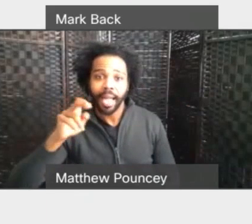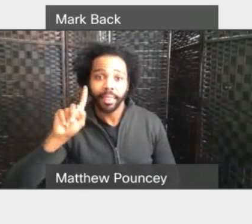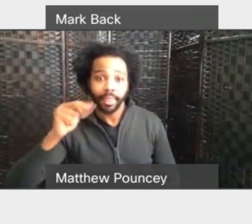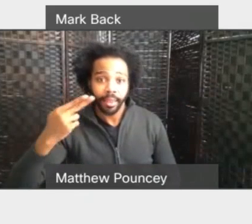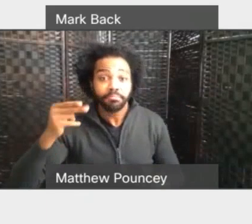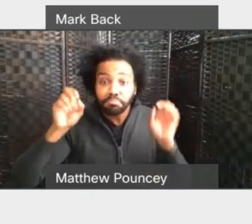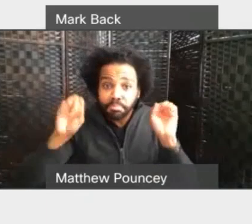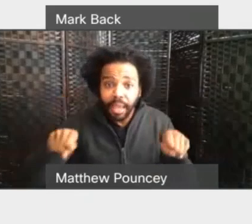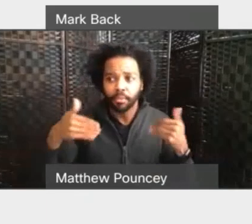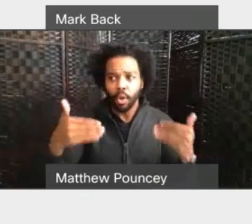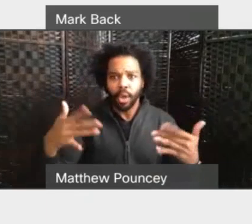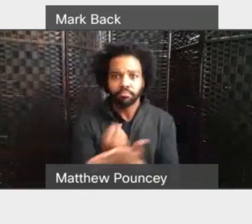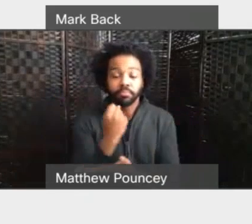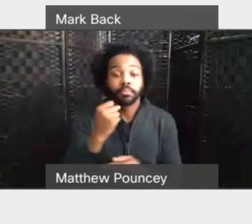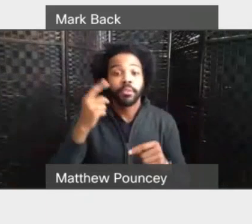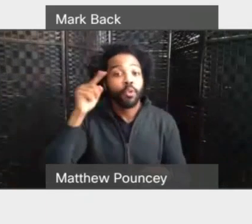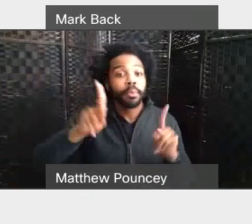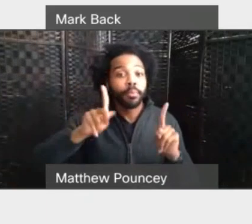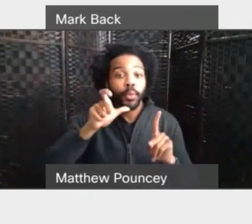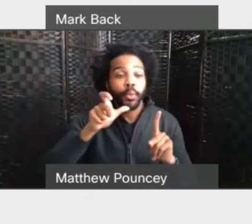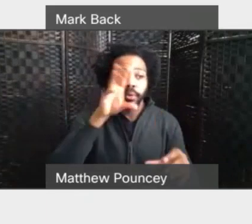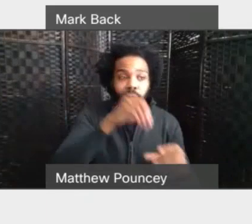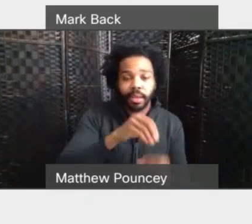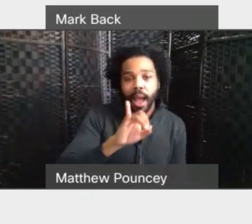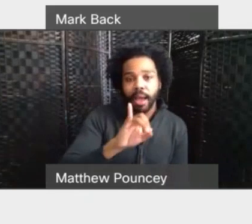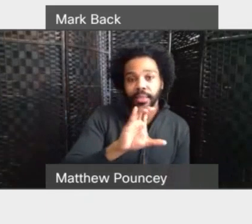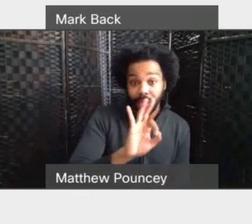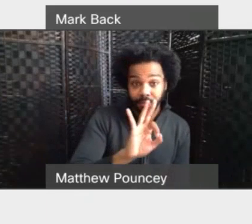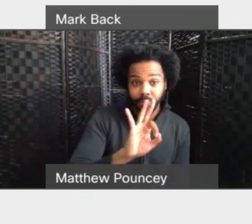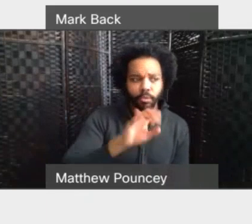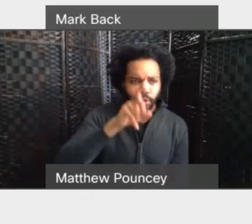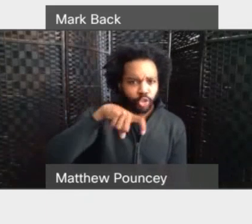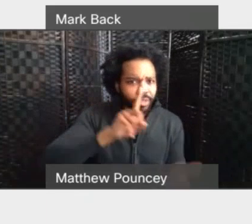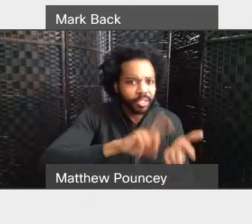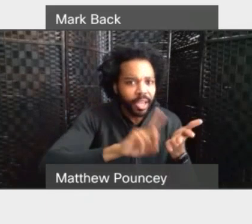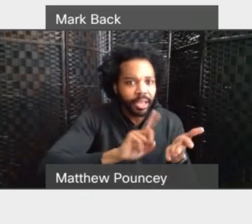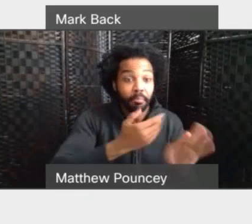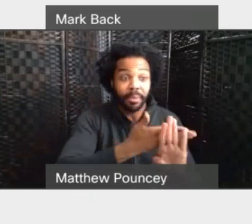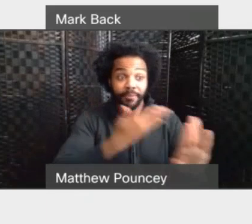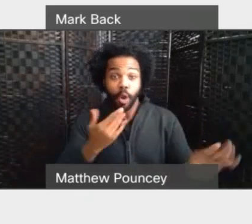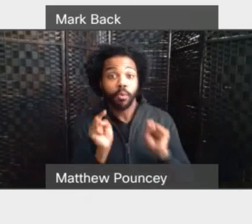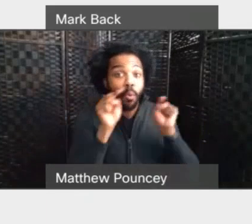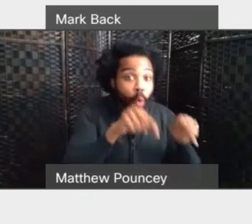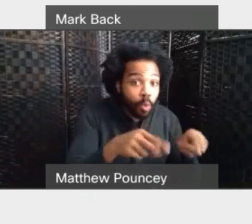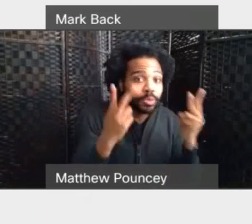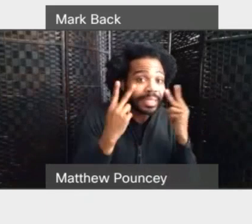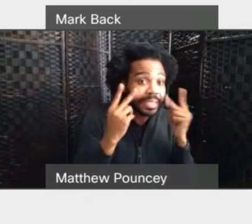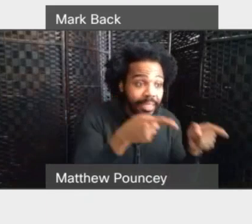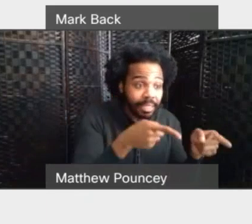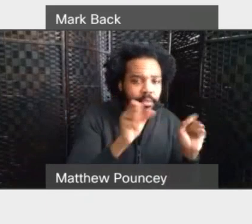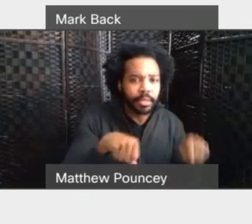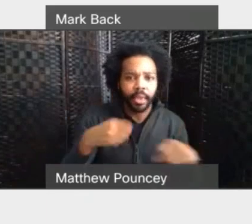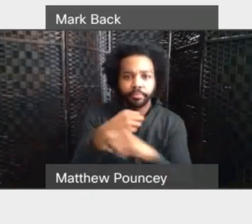And for people who are in ICFs, we should be checking before we go to see if that's what